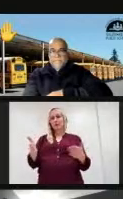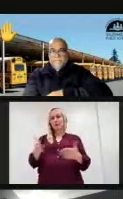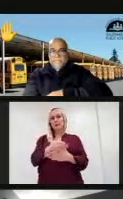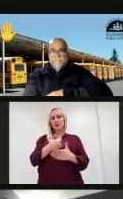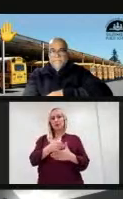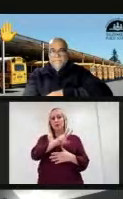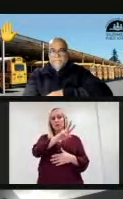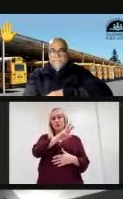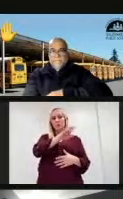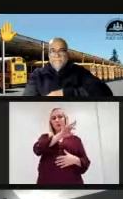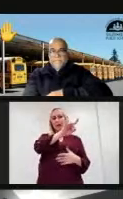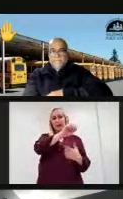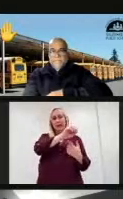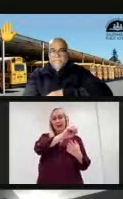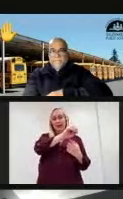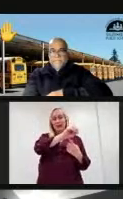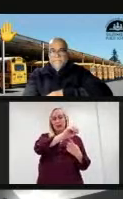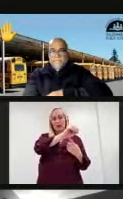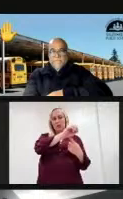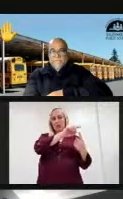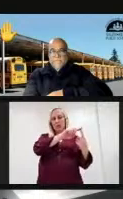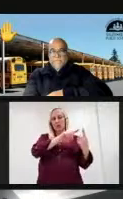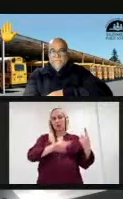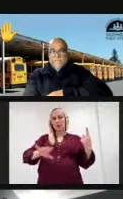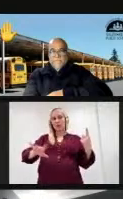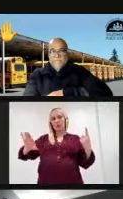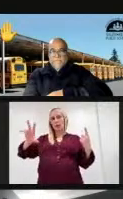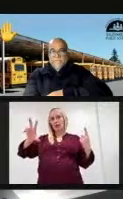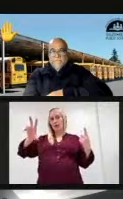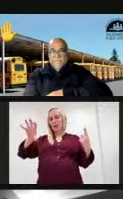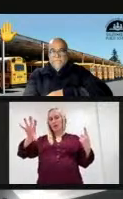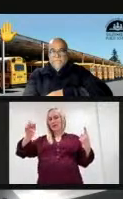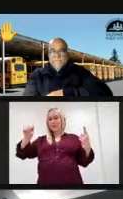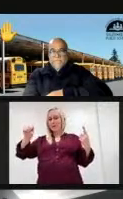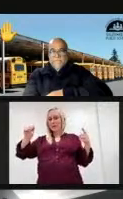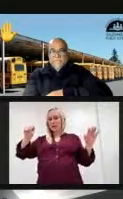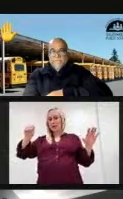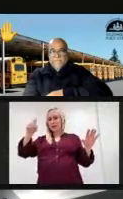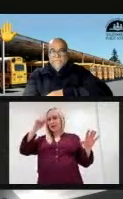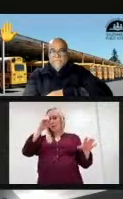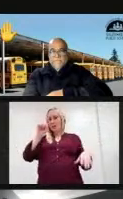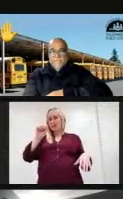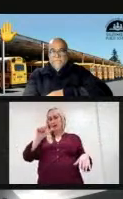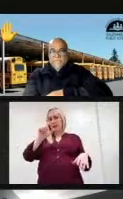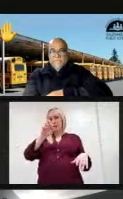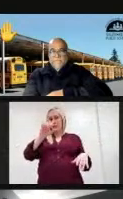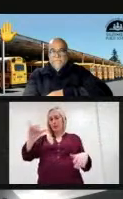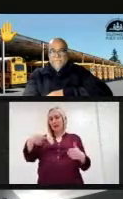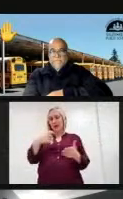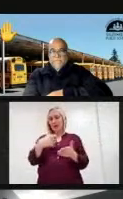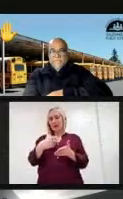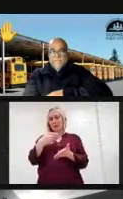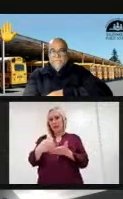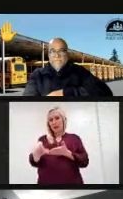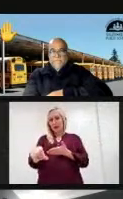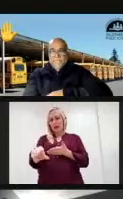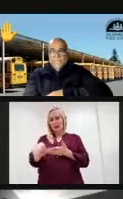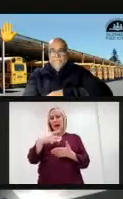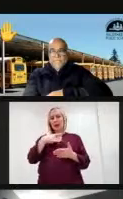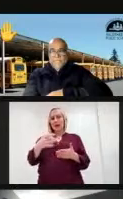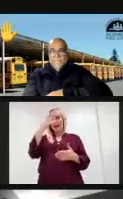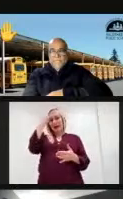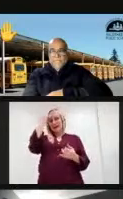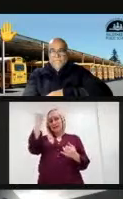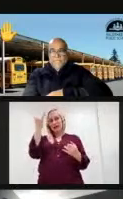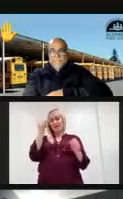280 and 350 for salary, I'd be good with. I like the idea of lowering a little